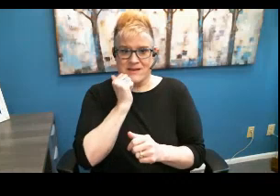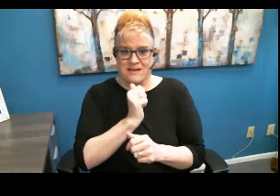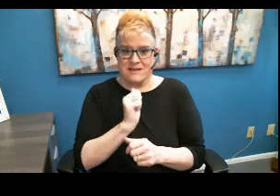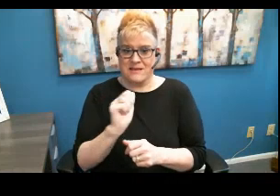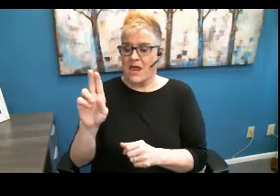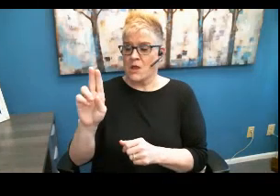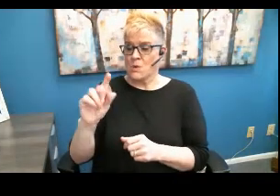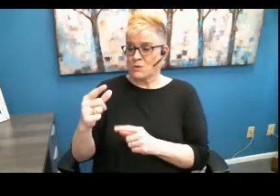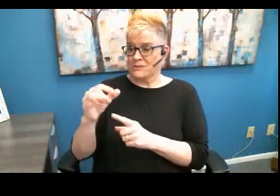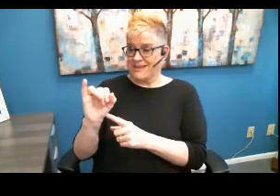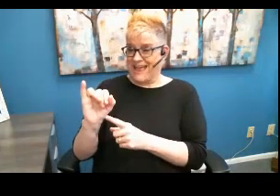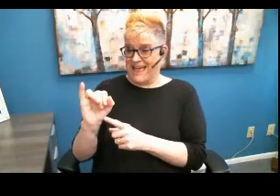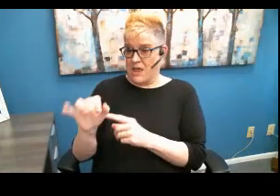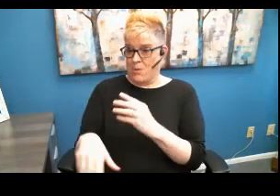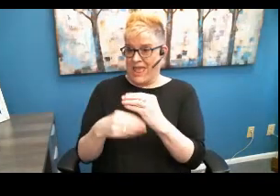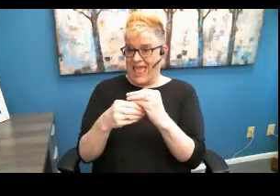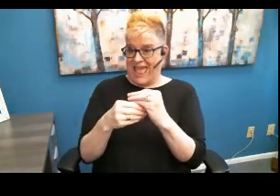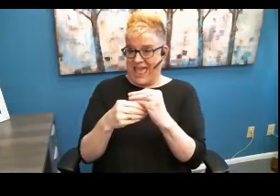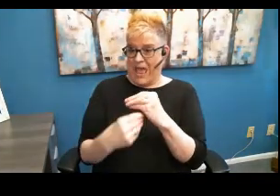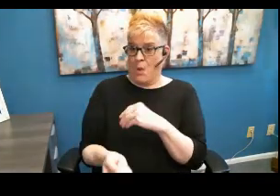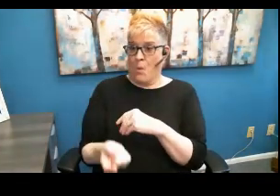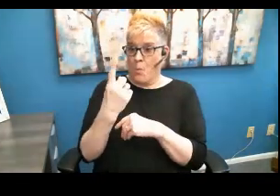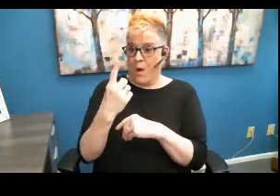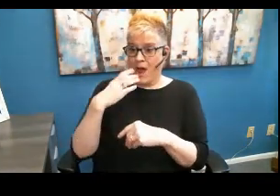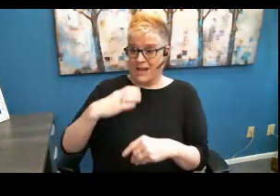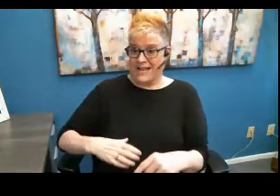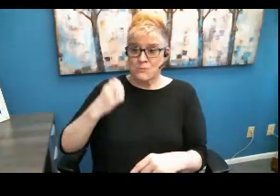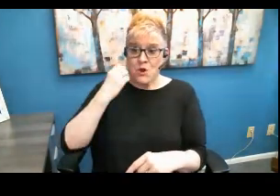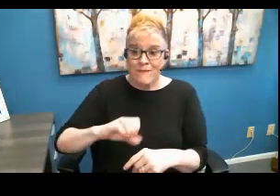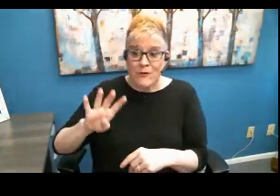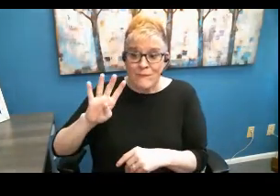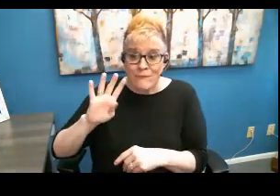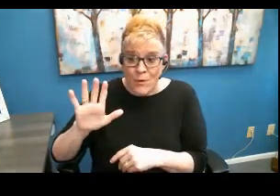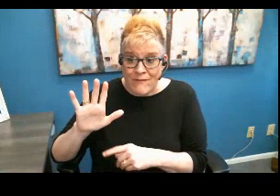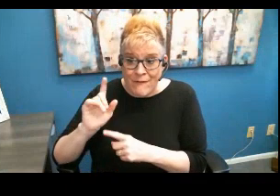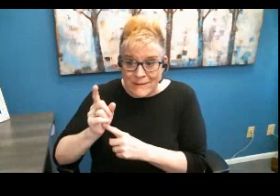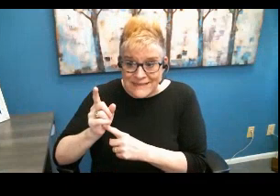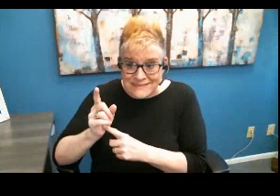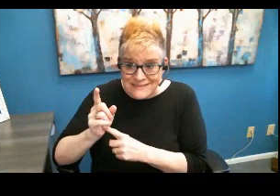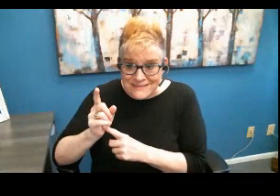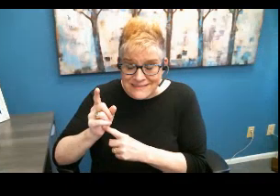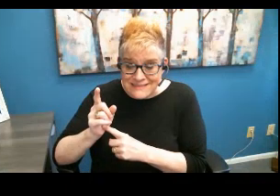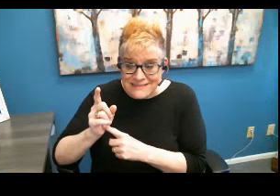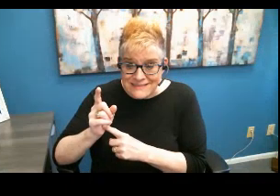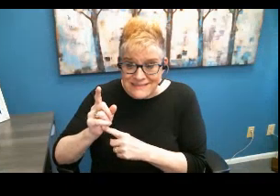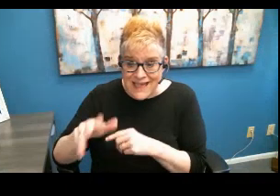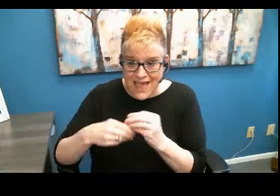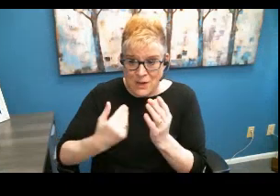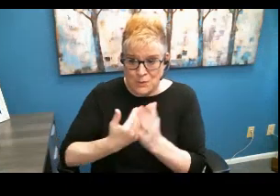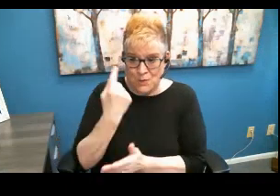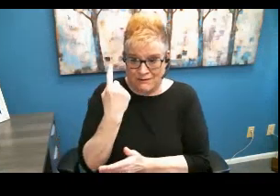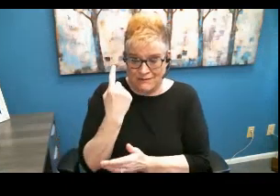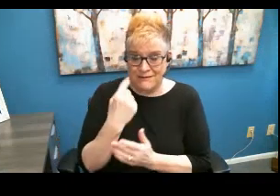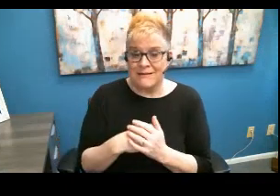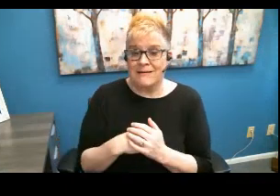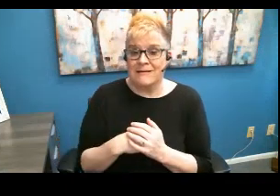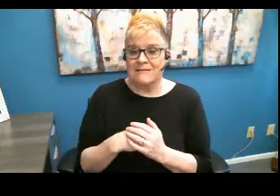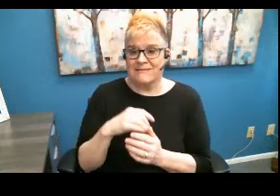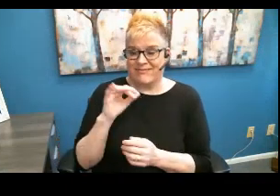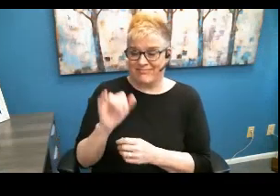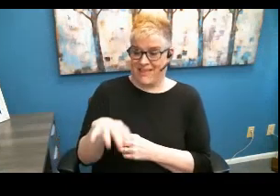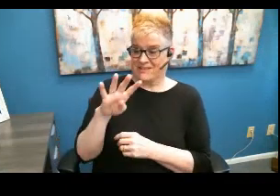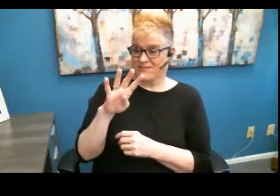we add one customer every 45 minutes. Not quite every minute, but every 45 minutes. And that's every 45